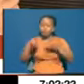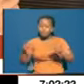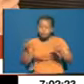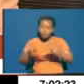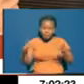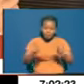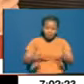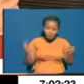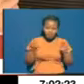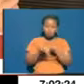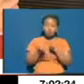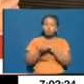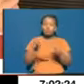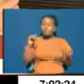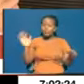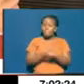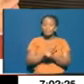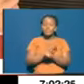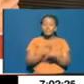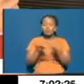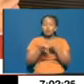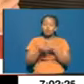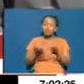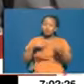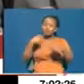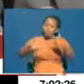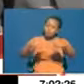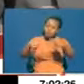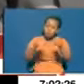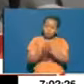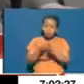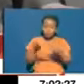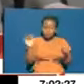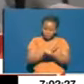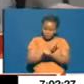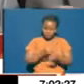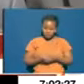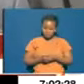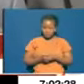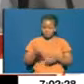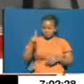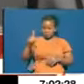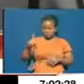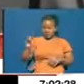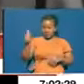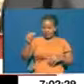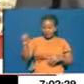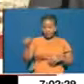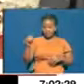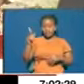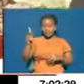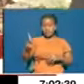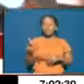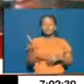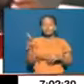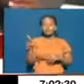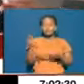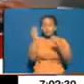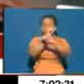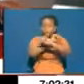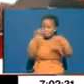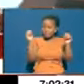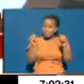investigation to be completed and to be conducted and completed. Mwenyekiti wa chama cha wanasheria nchini Nelson Havi